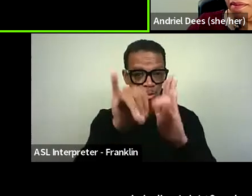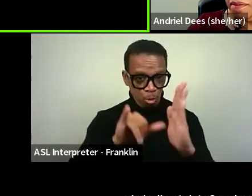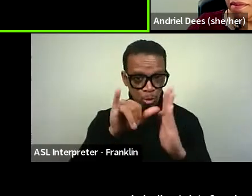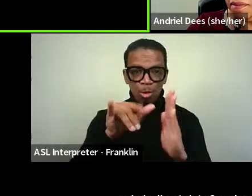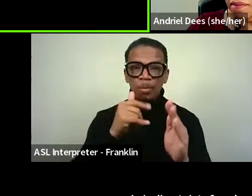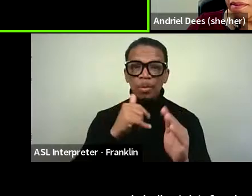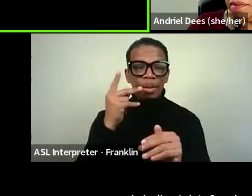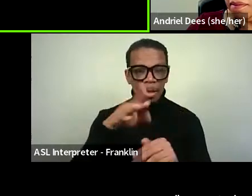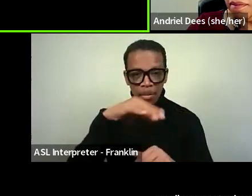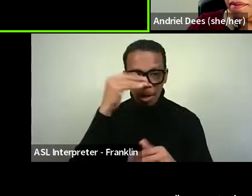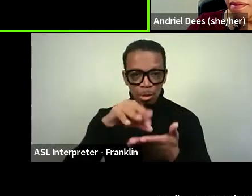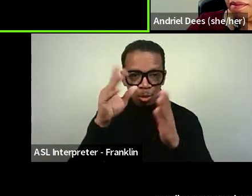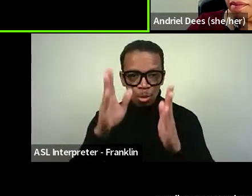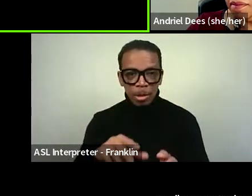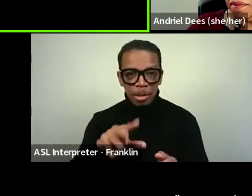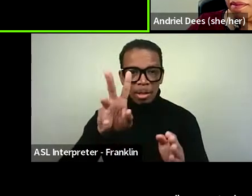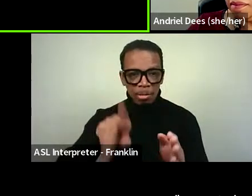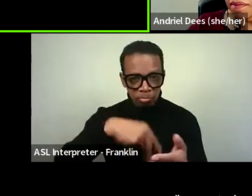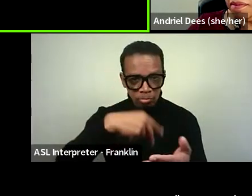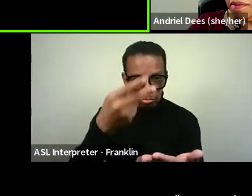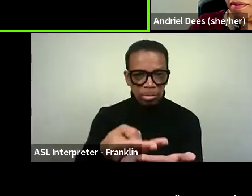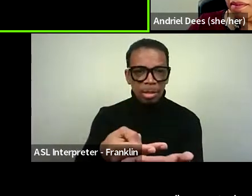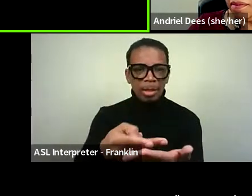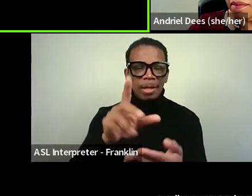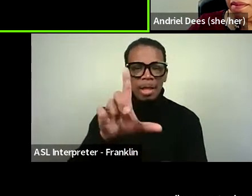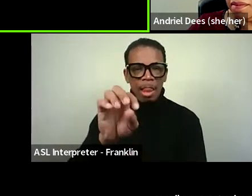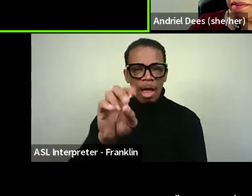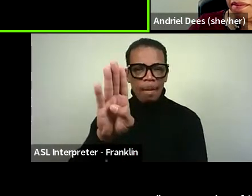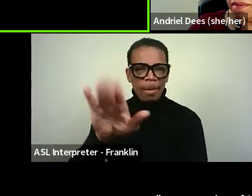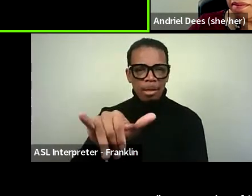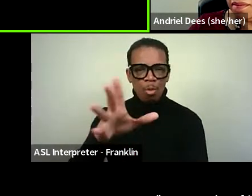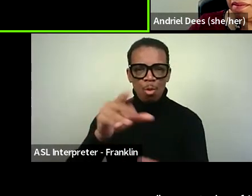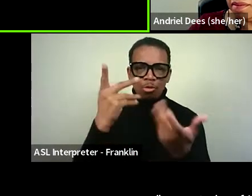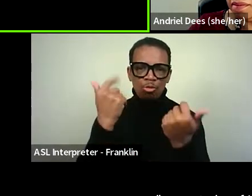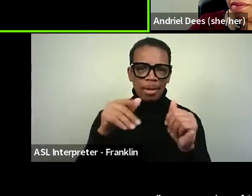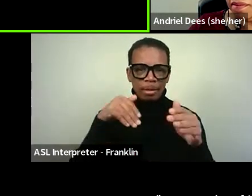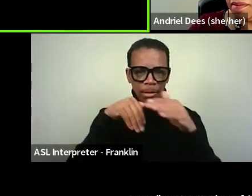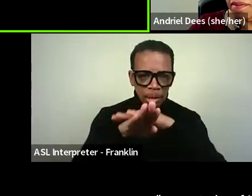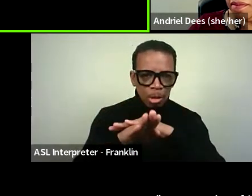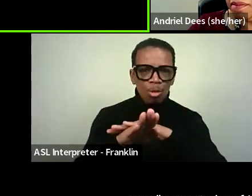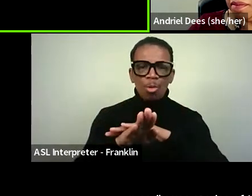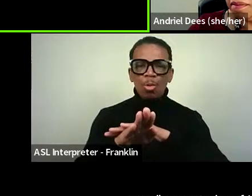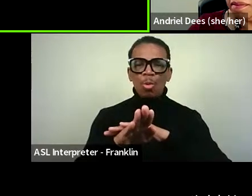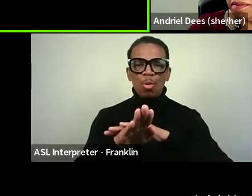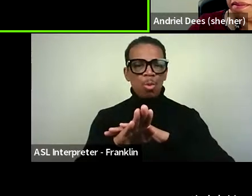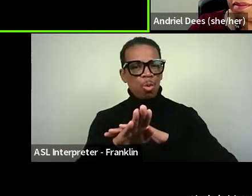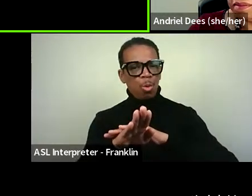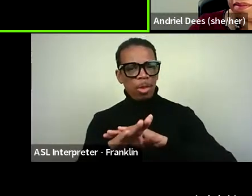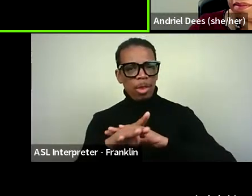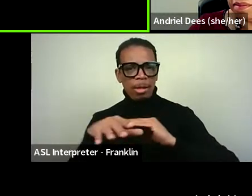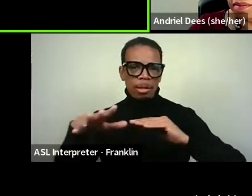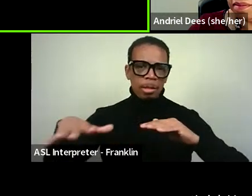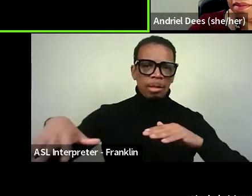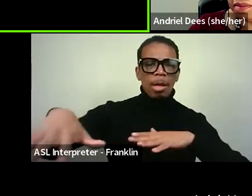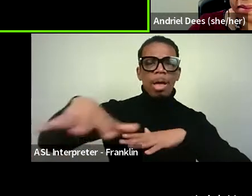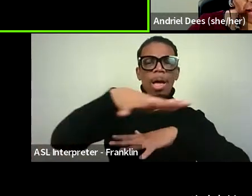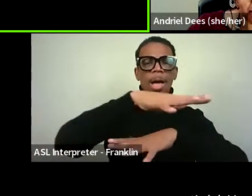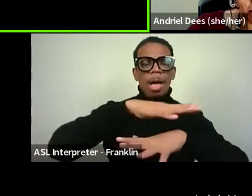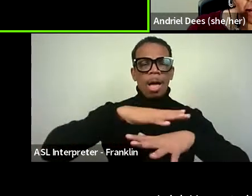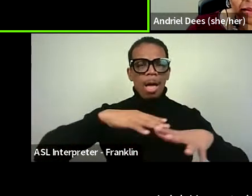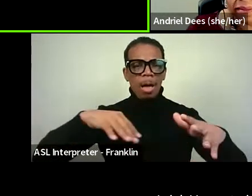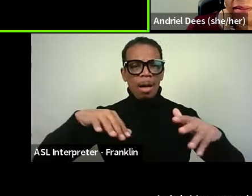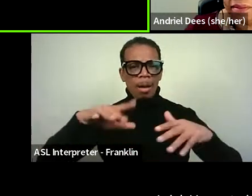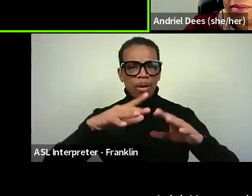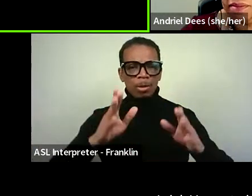laying down at their lobby or trying to enter their campus residency